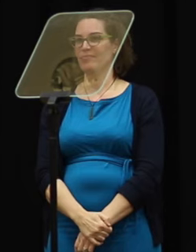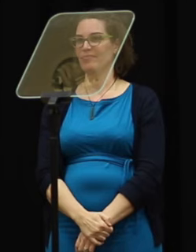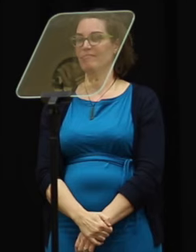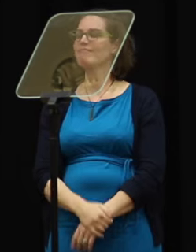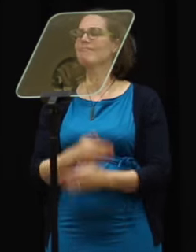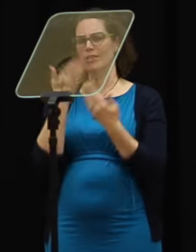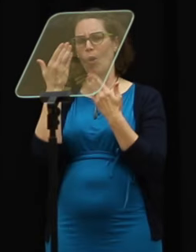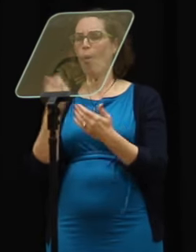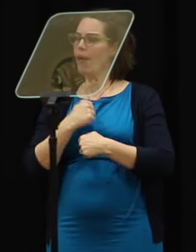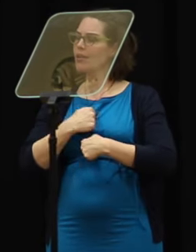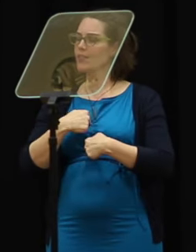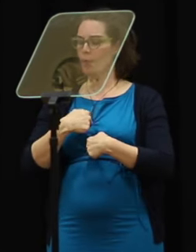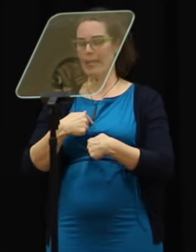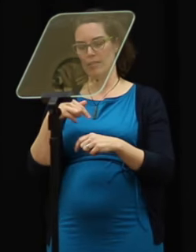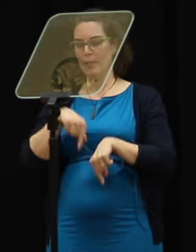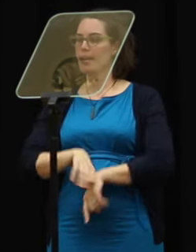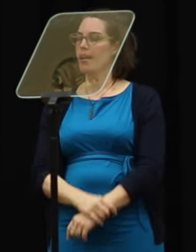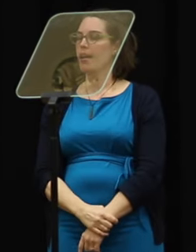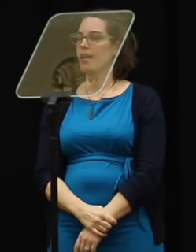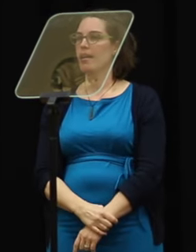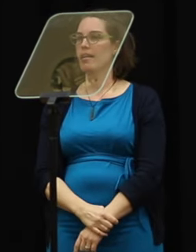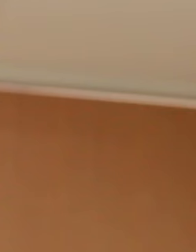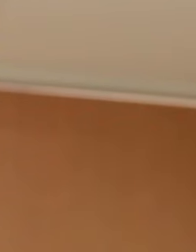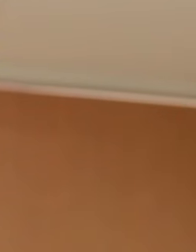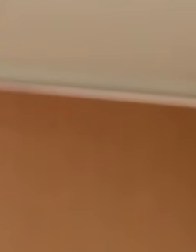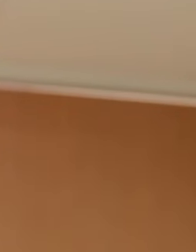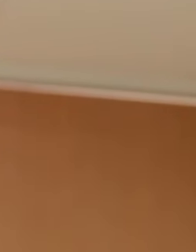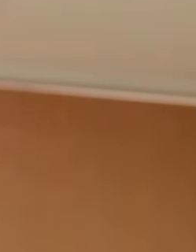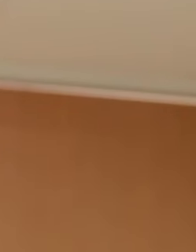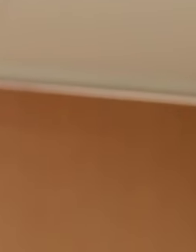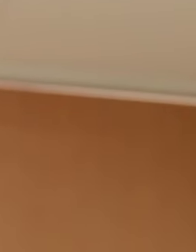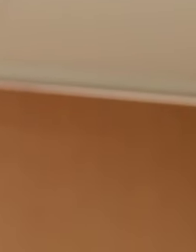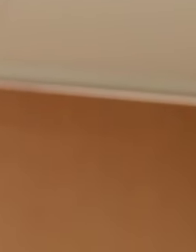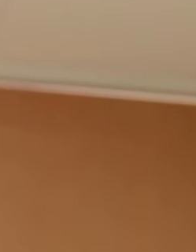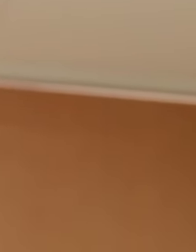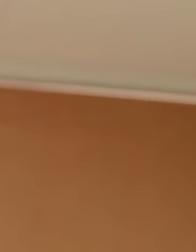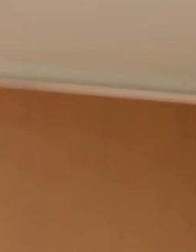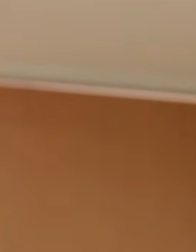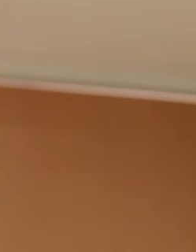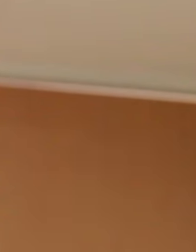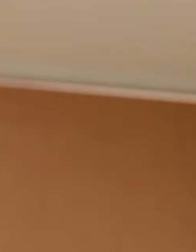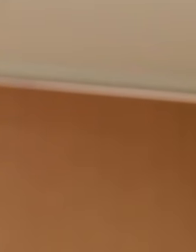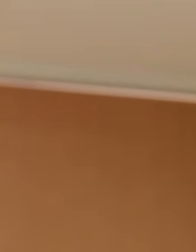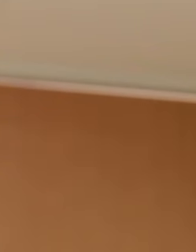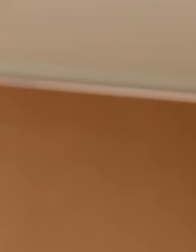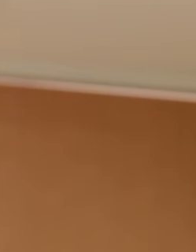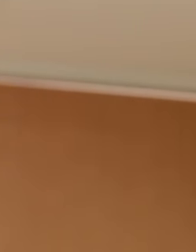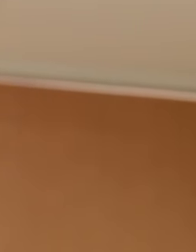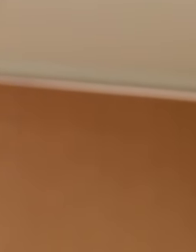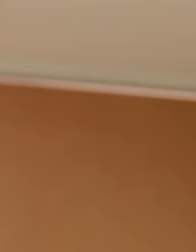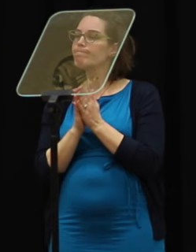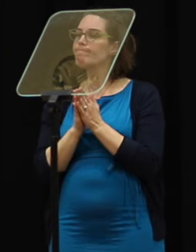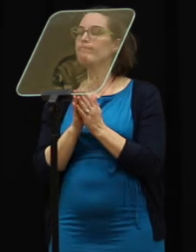It's a great honour and a great pleasure to be here at the Green Party conference this afternoon. I'm here because I believe that those on the progressive side